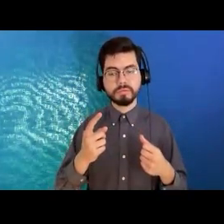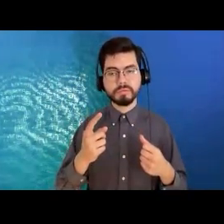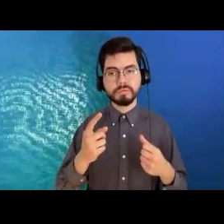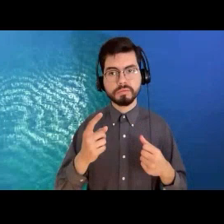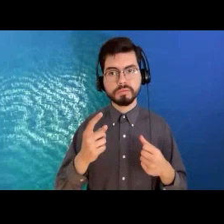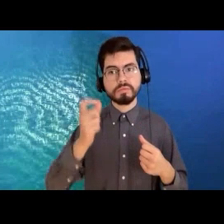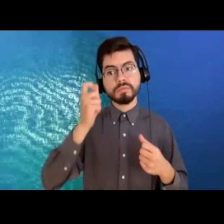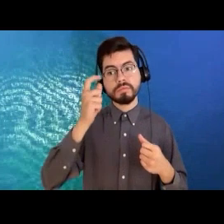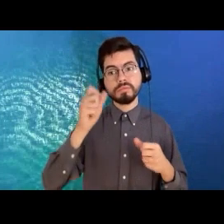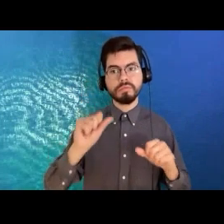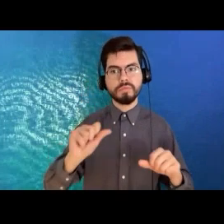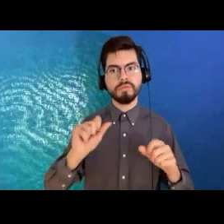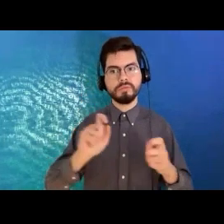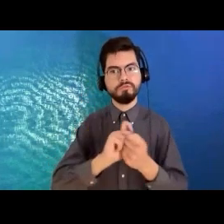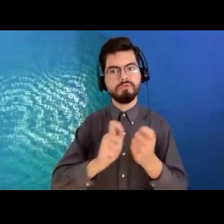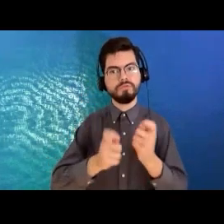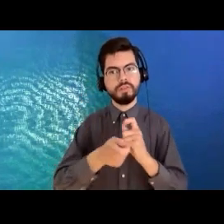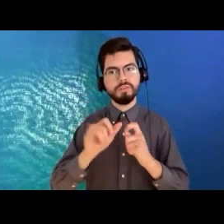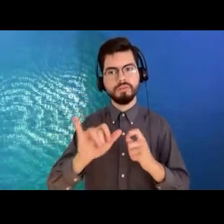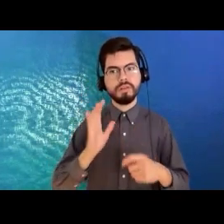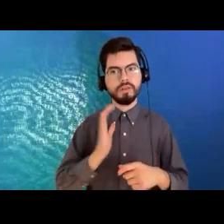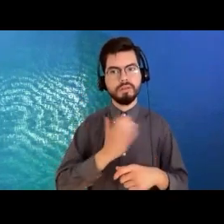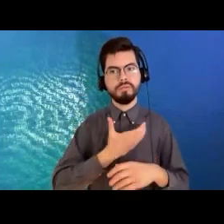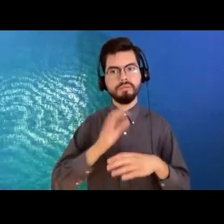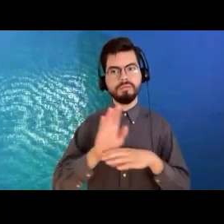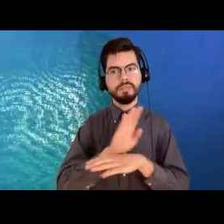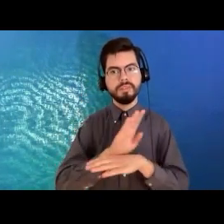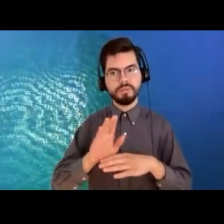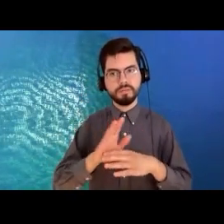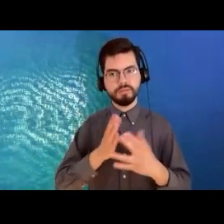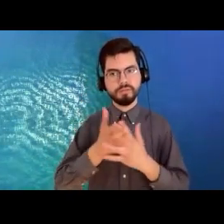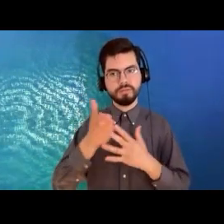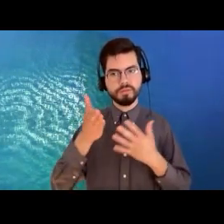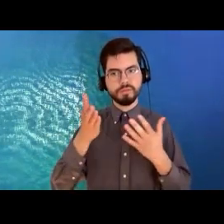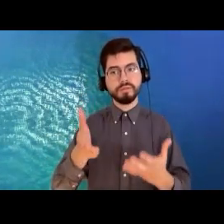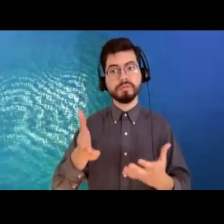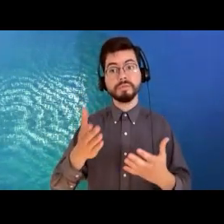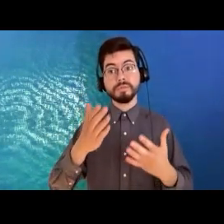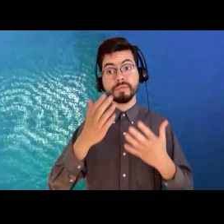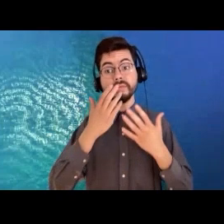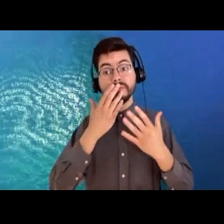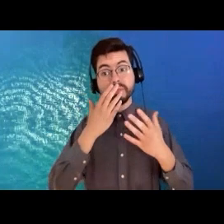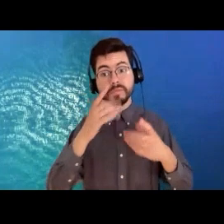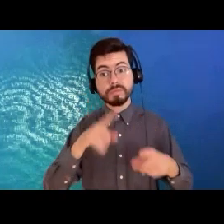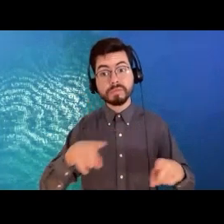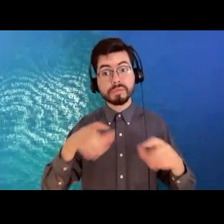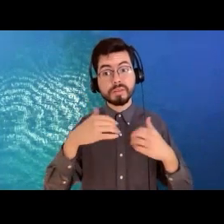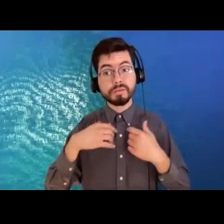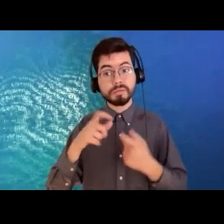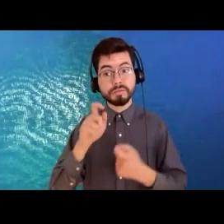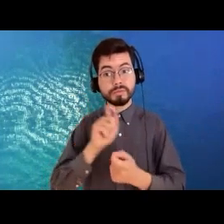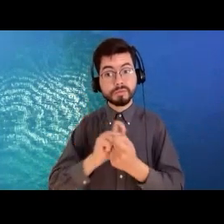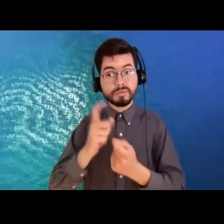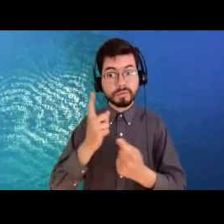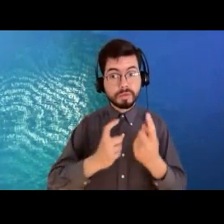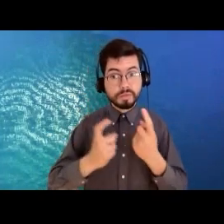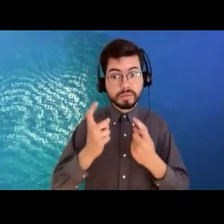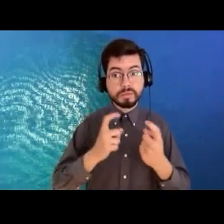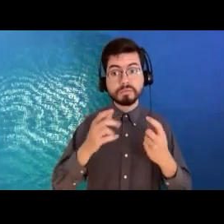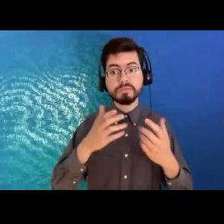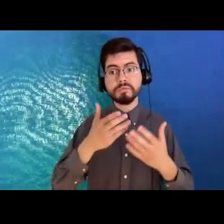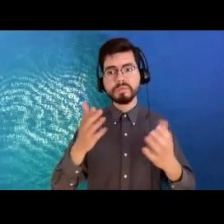business through there, but we're going to get that open this year. Thanks. Thank you very much. We've got specific questions. I'm happy to take them through an email or something